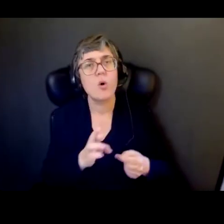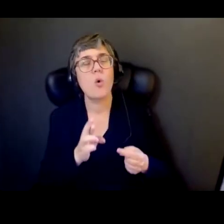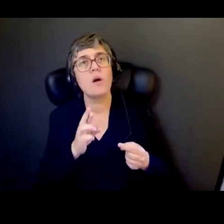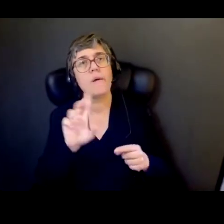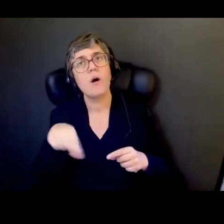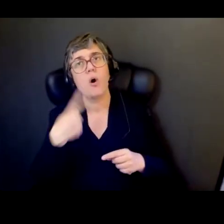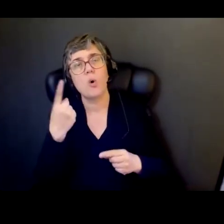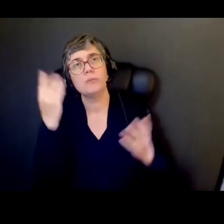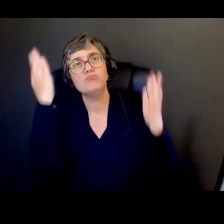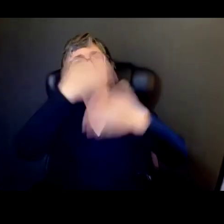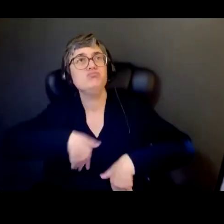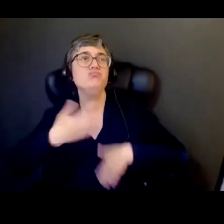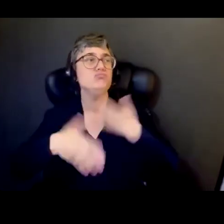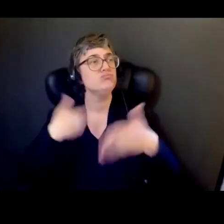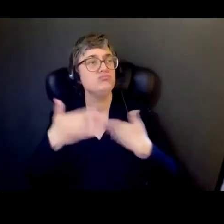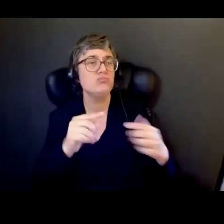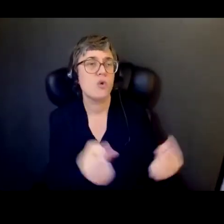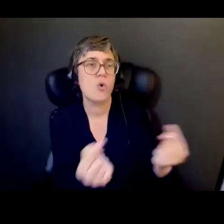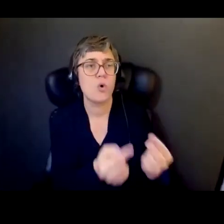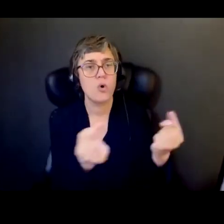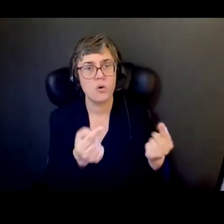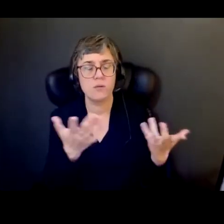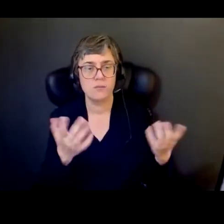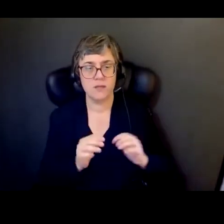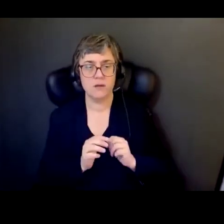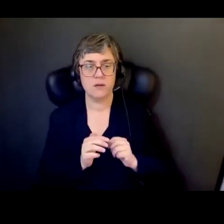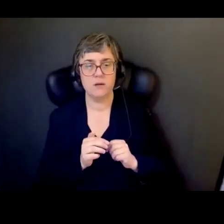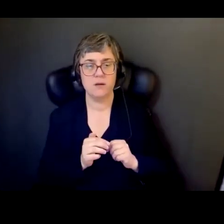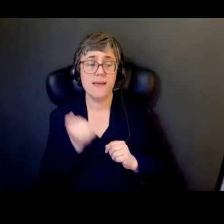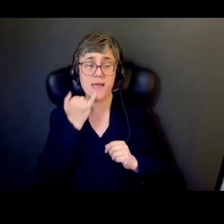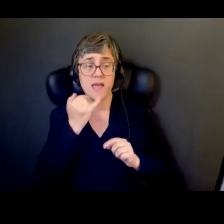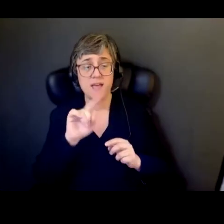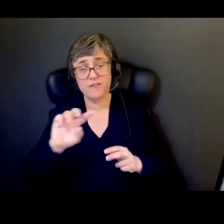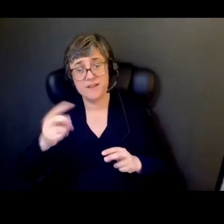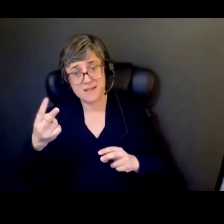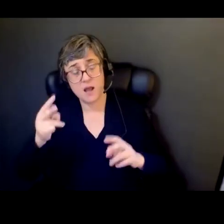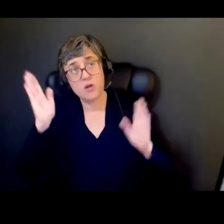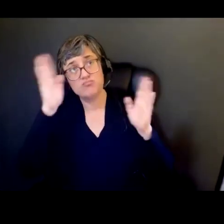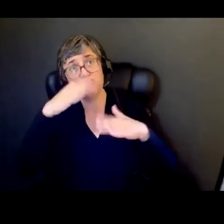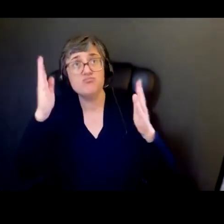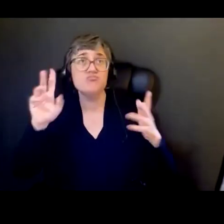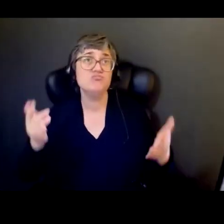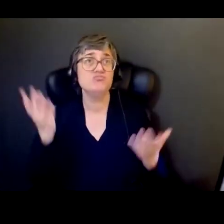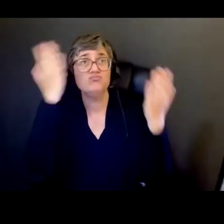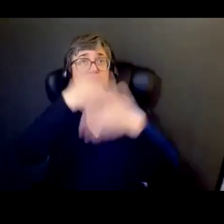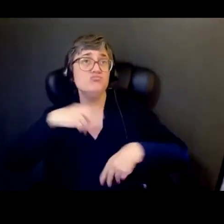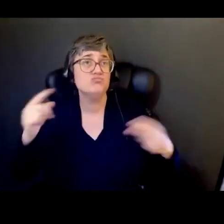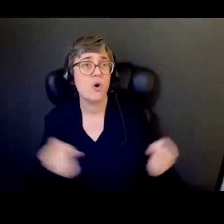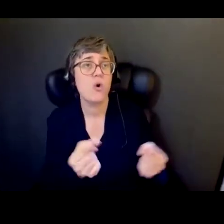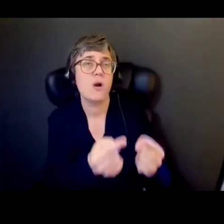constitutional vulnerabilities will be challenged in court if C16 as drafted becomes law.